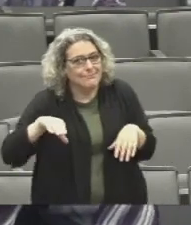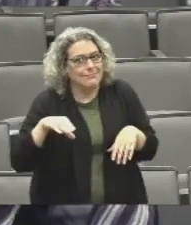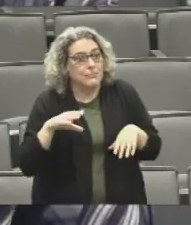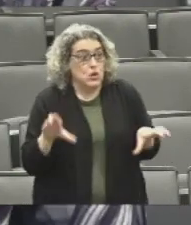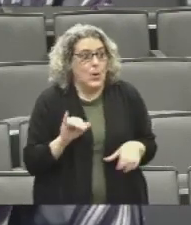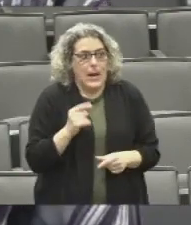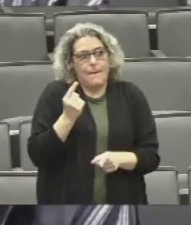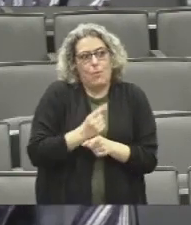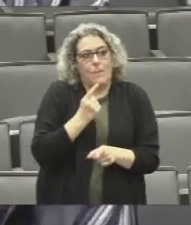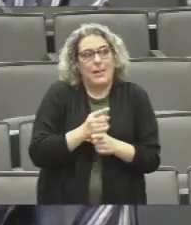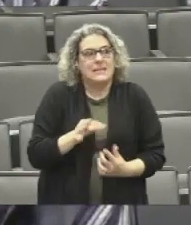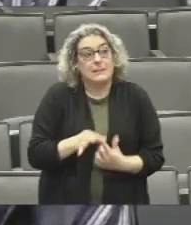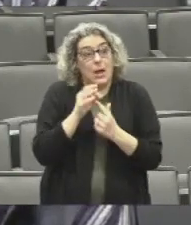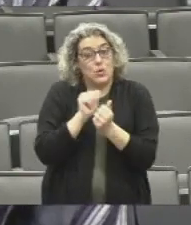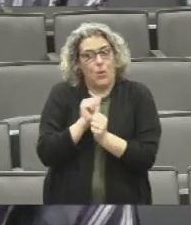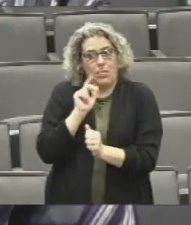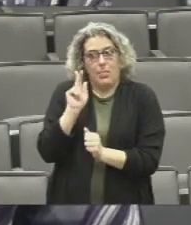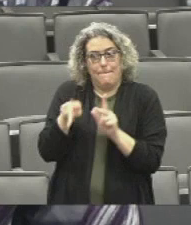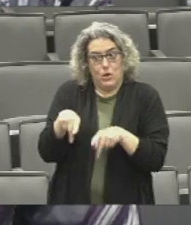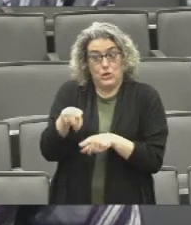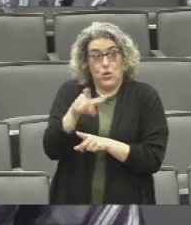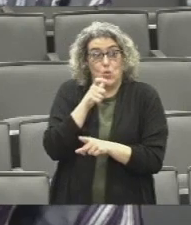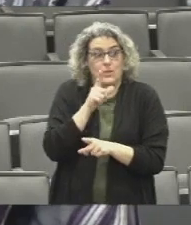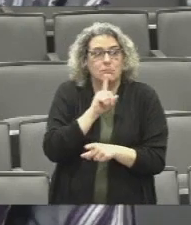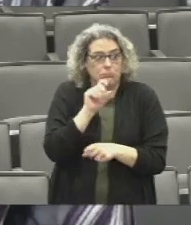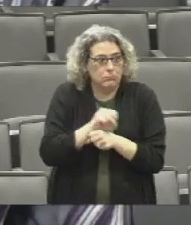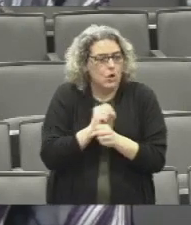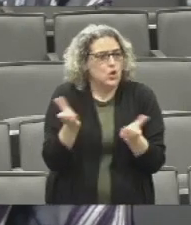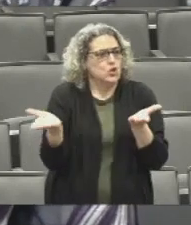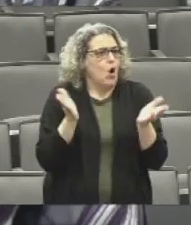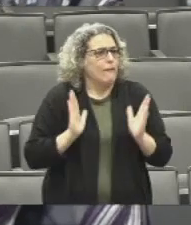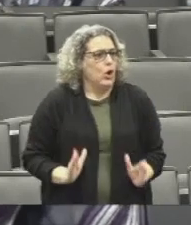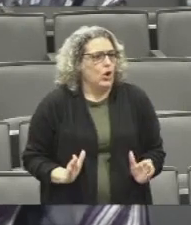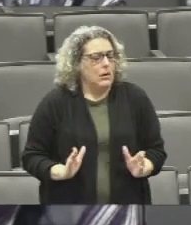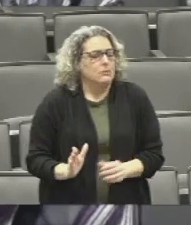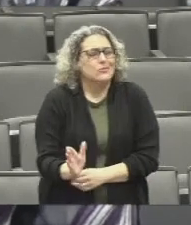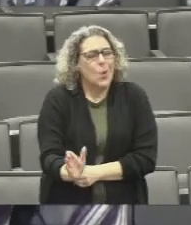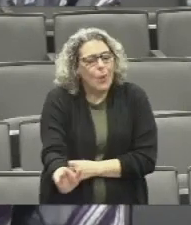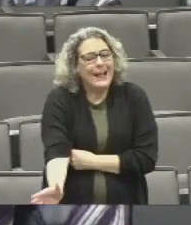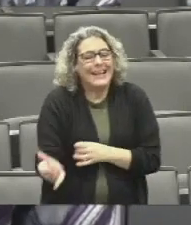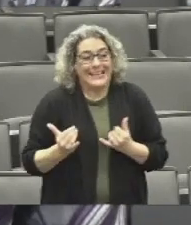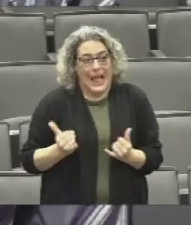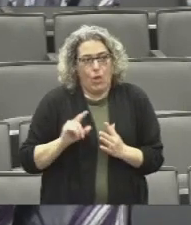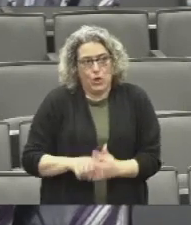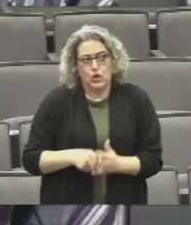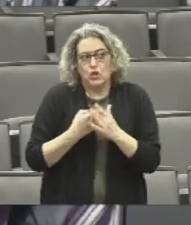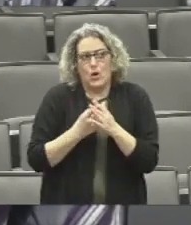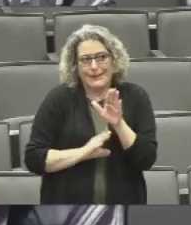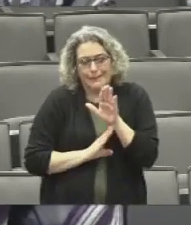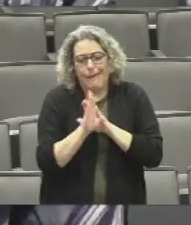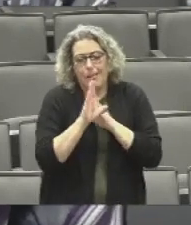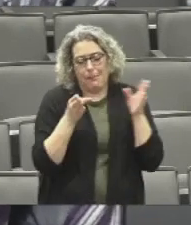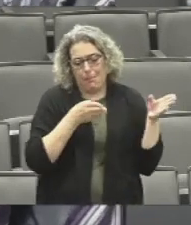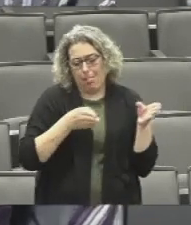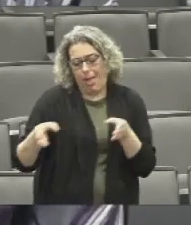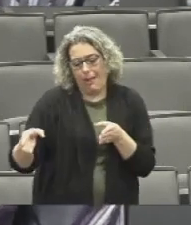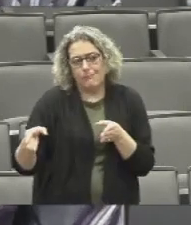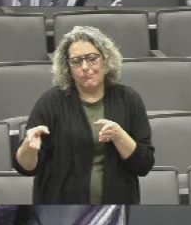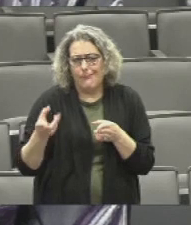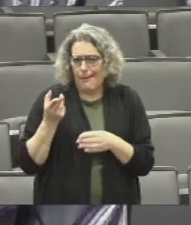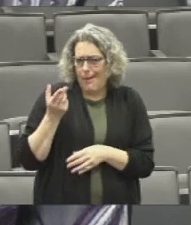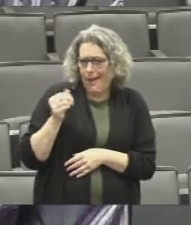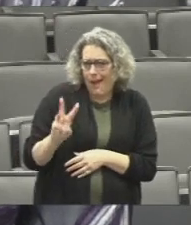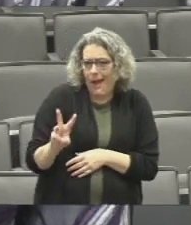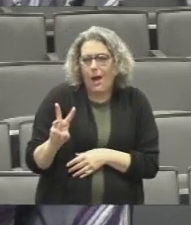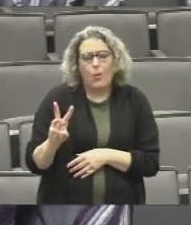you have a server who comes down ill. So they are starting on a plan to how do they really